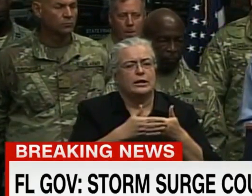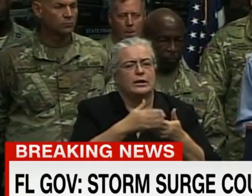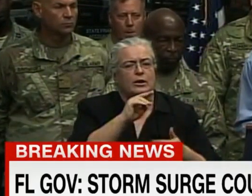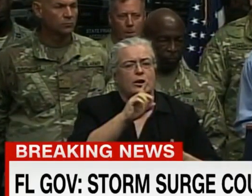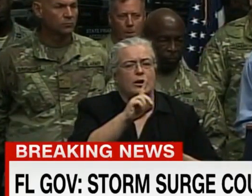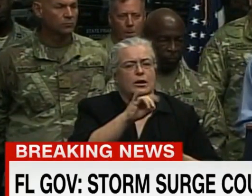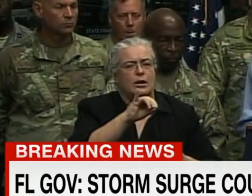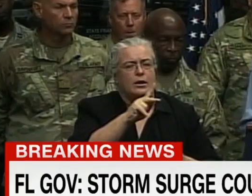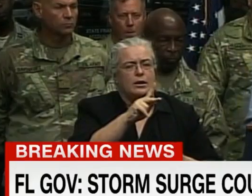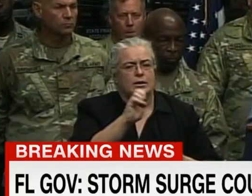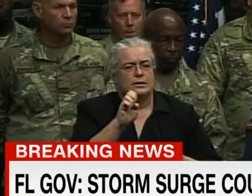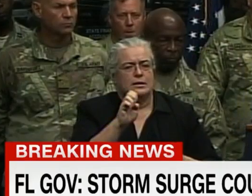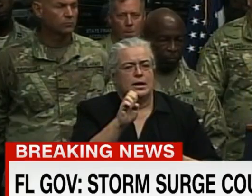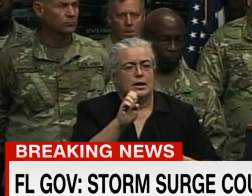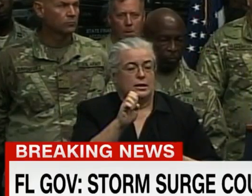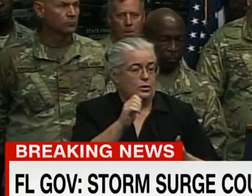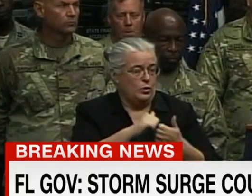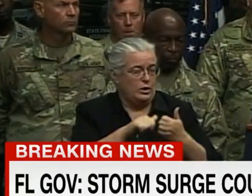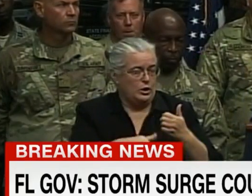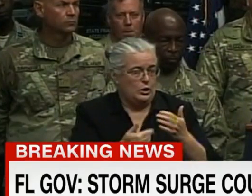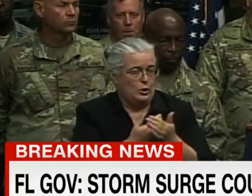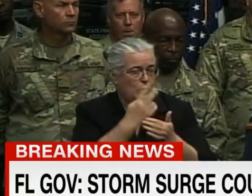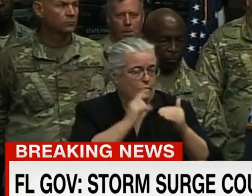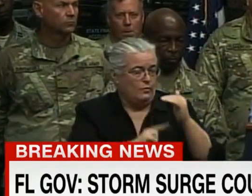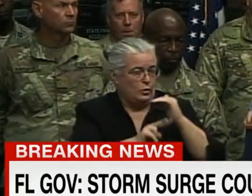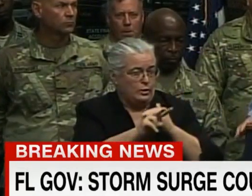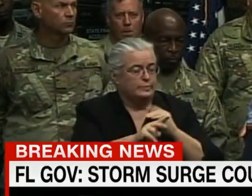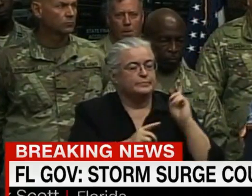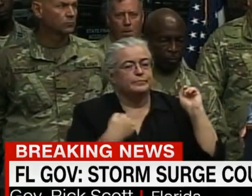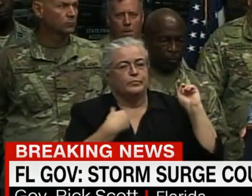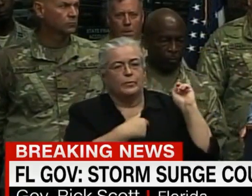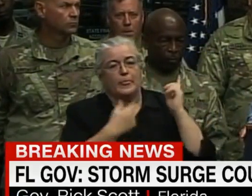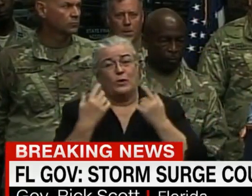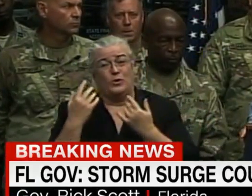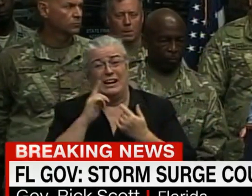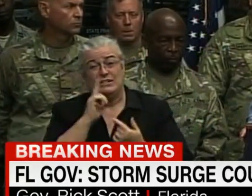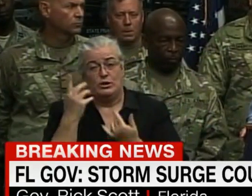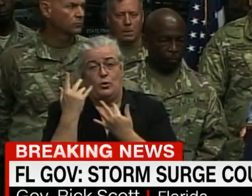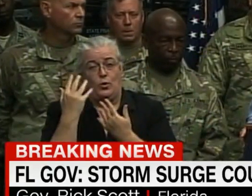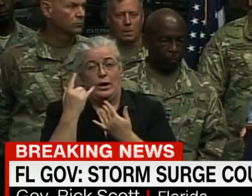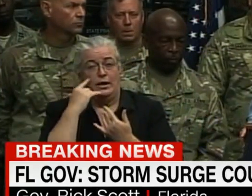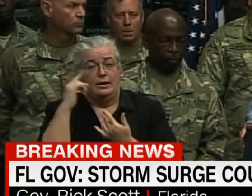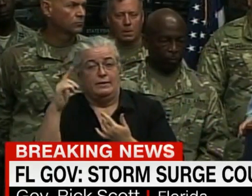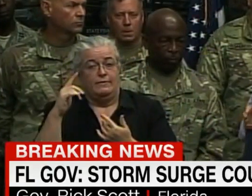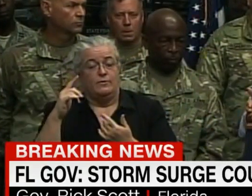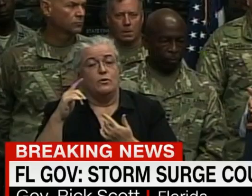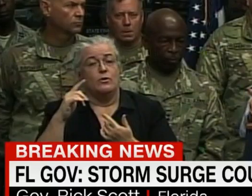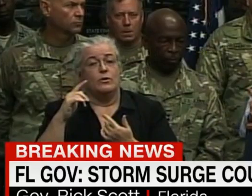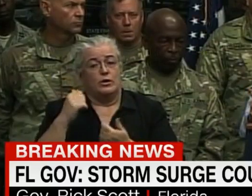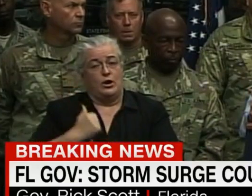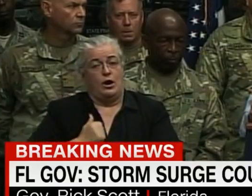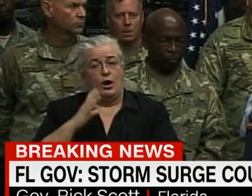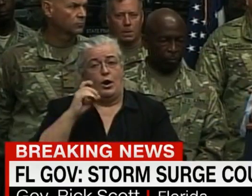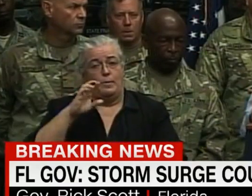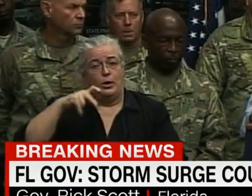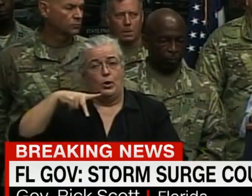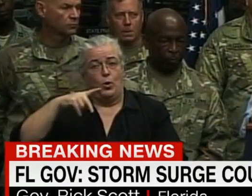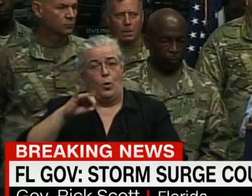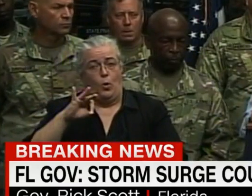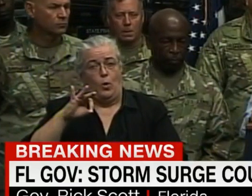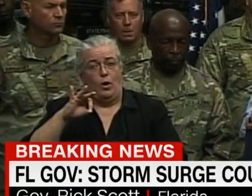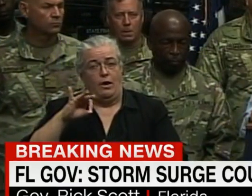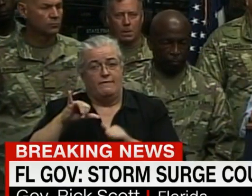new forecast with the storm. Sure. We are waiting for an update from the Corps. But if you